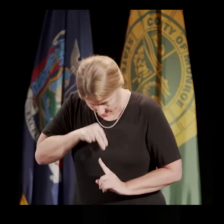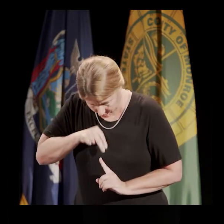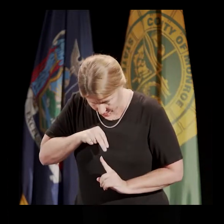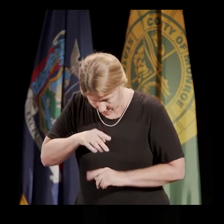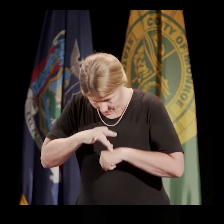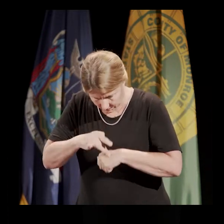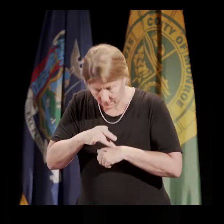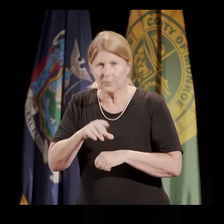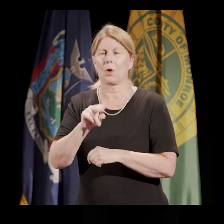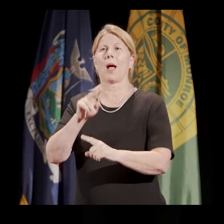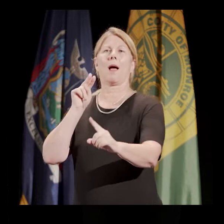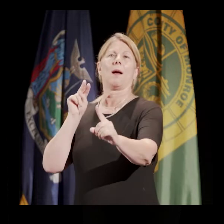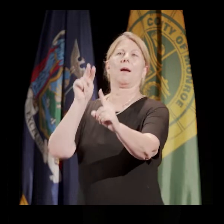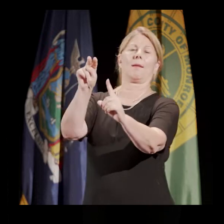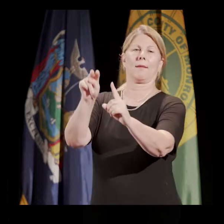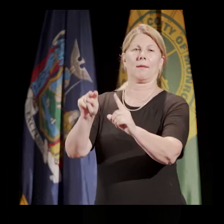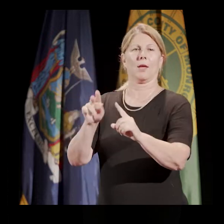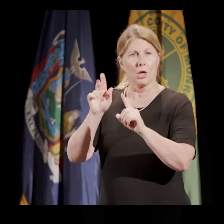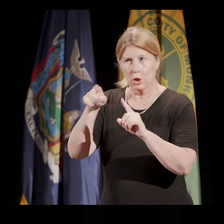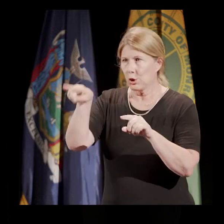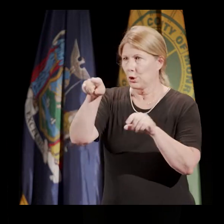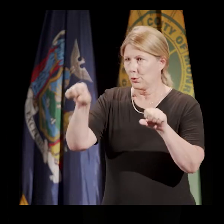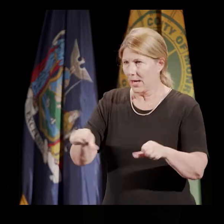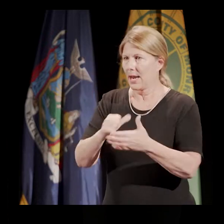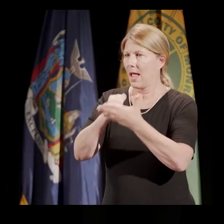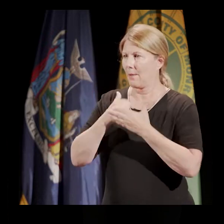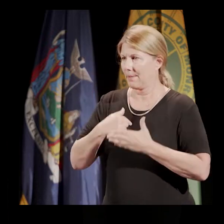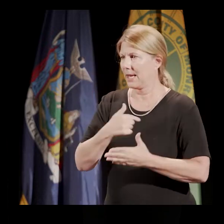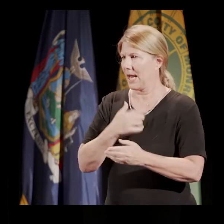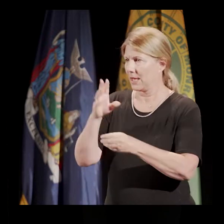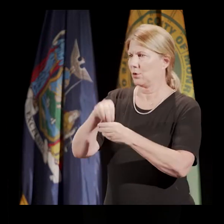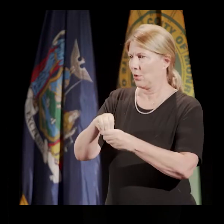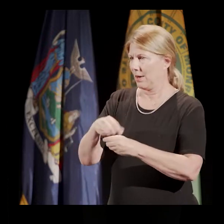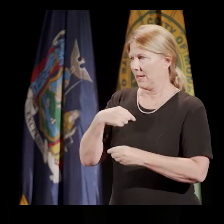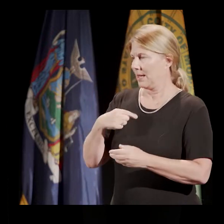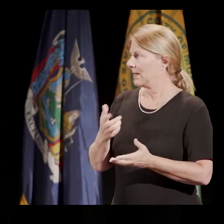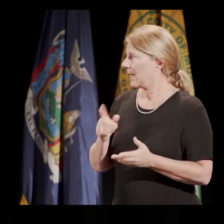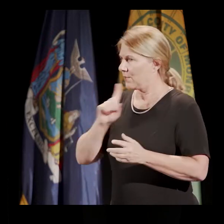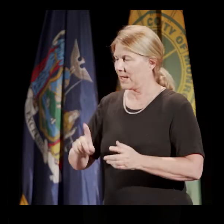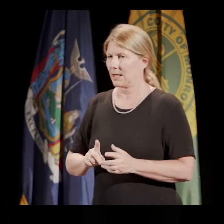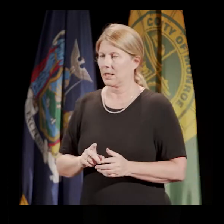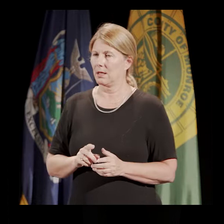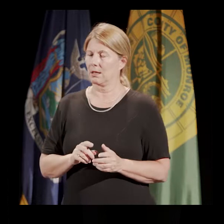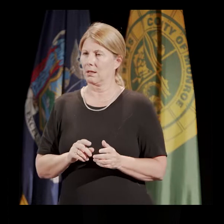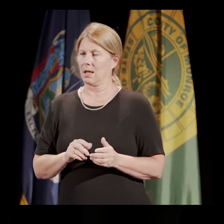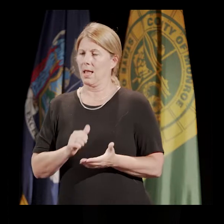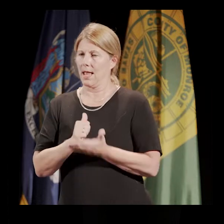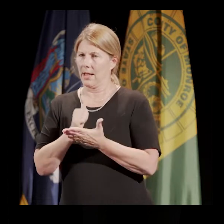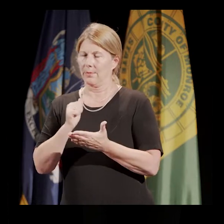getting us there. And not only getting there, but also join me in actually moving Rochester